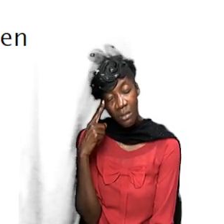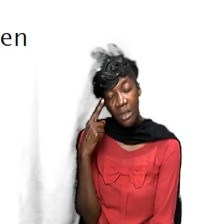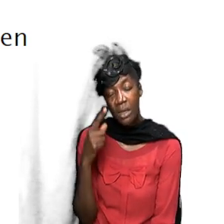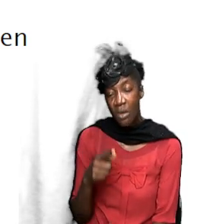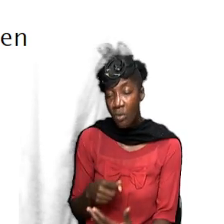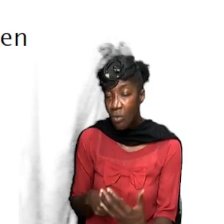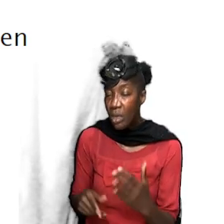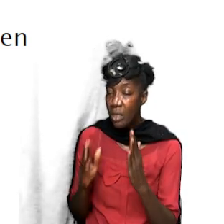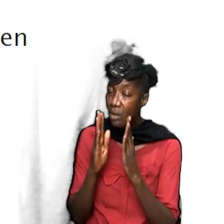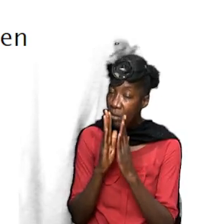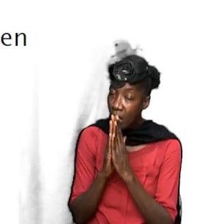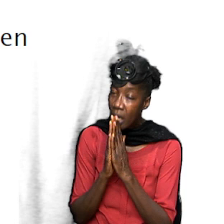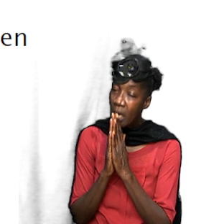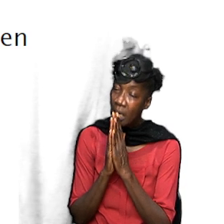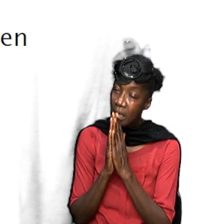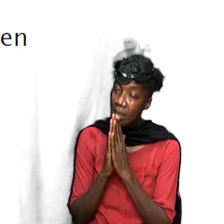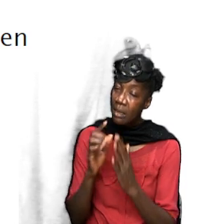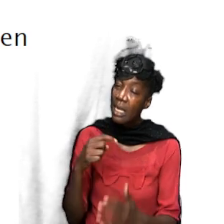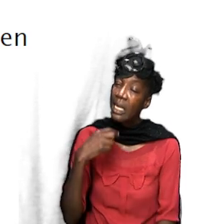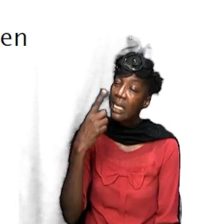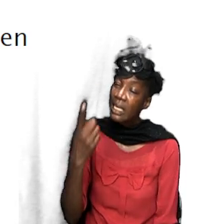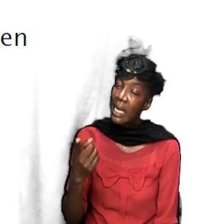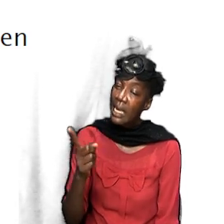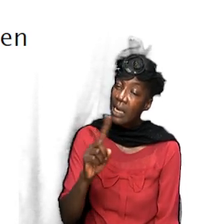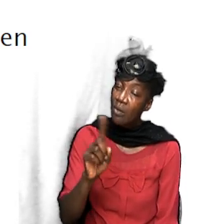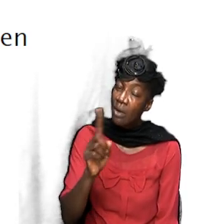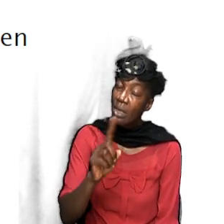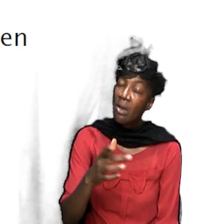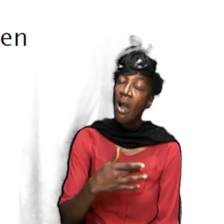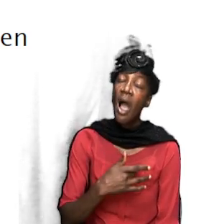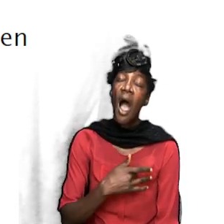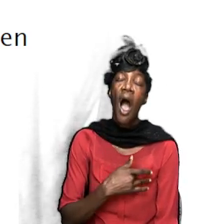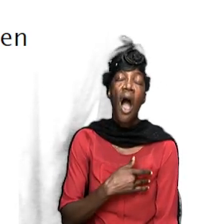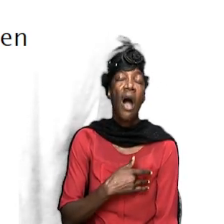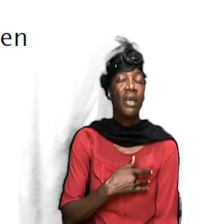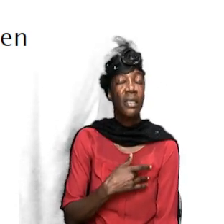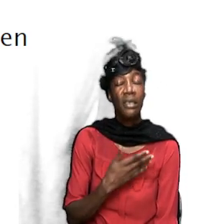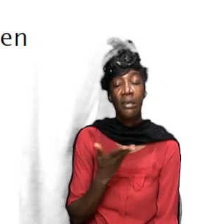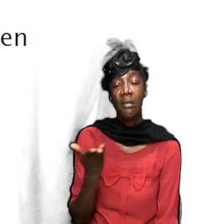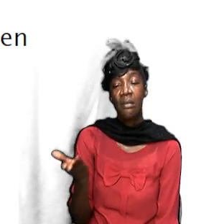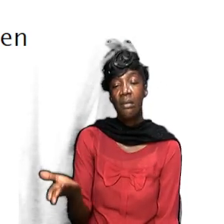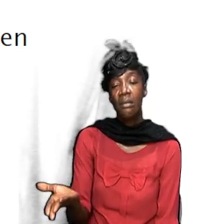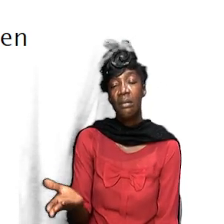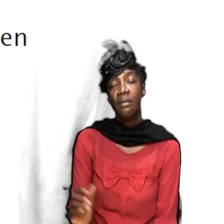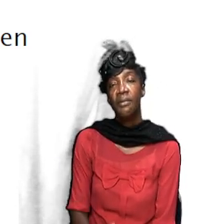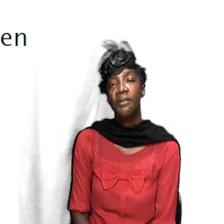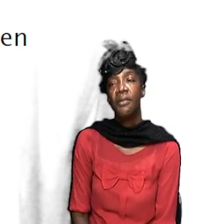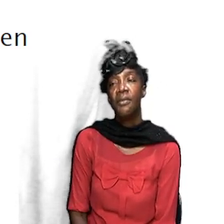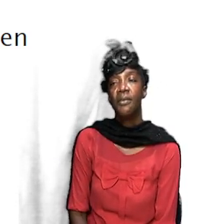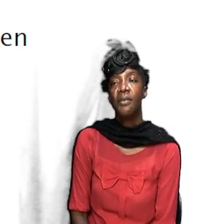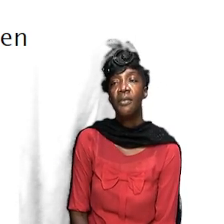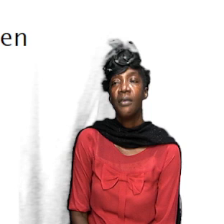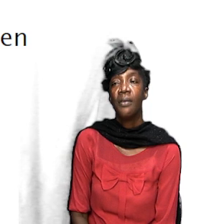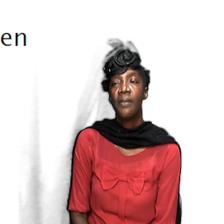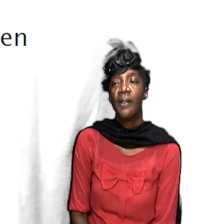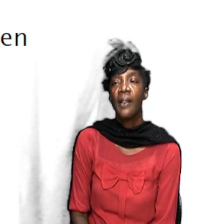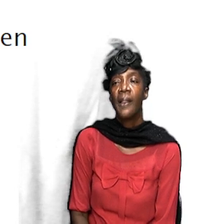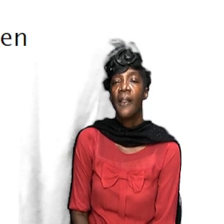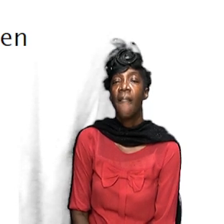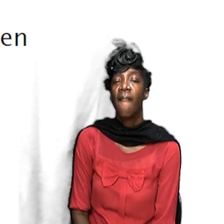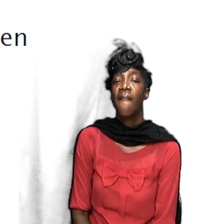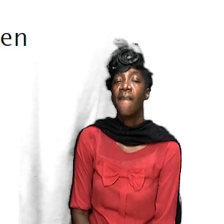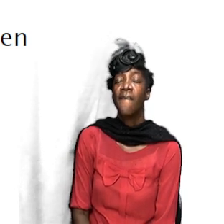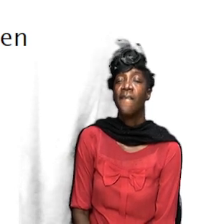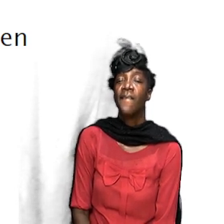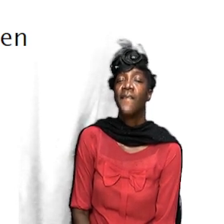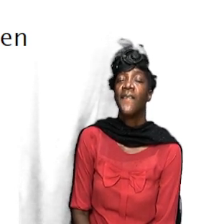ask for tells where your heart is. So if my heart, it's